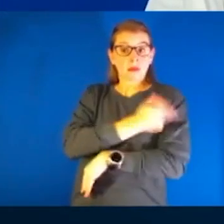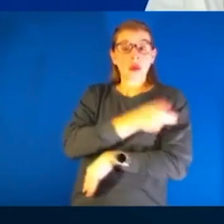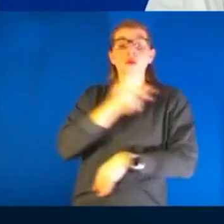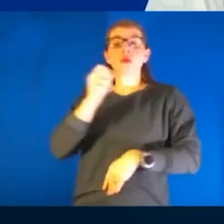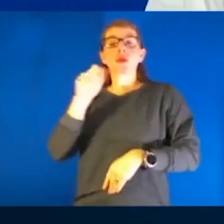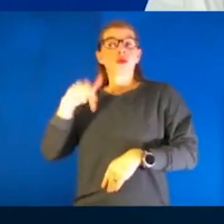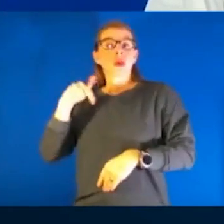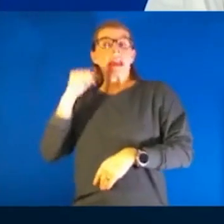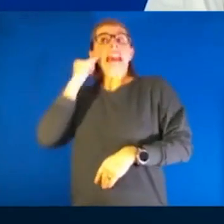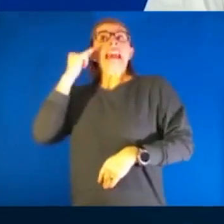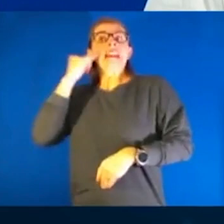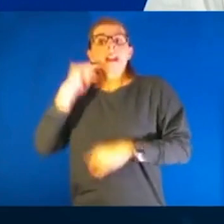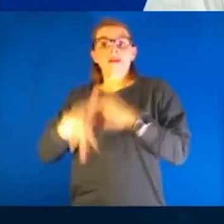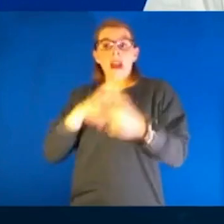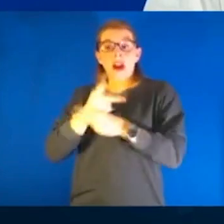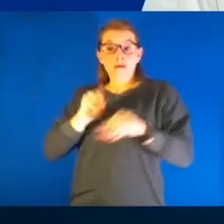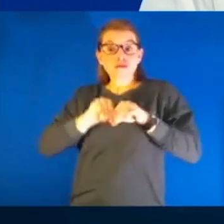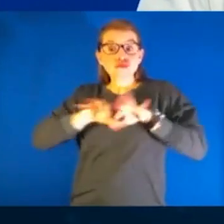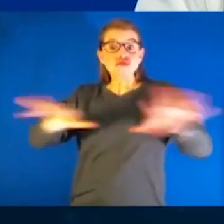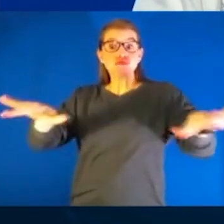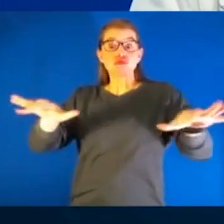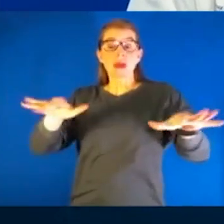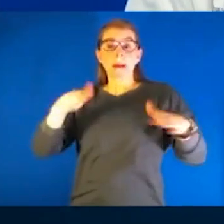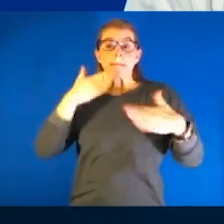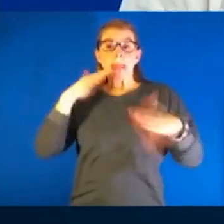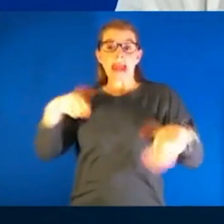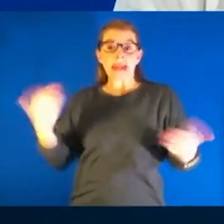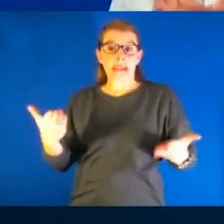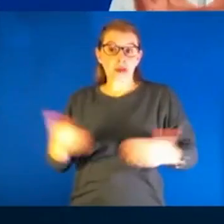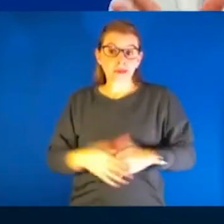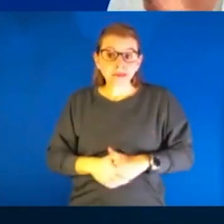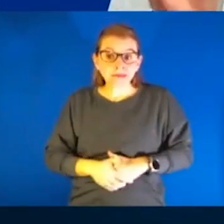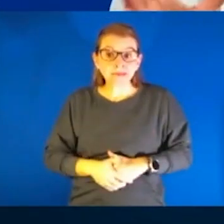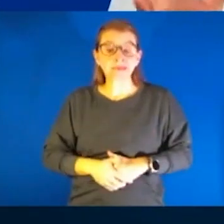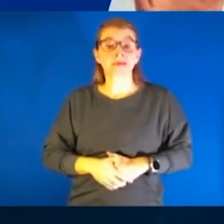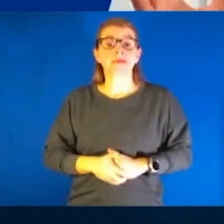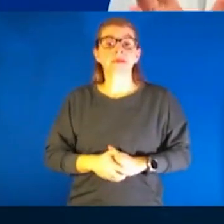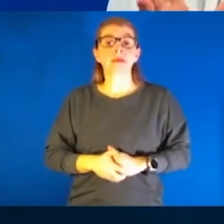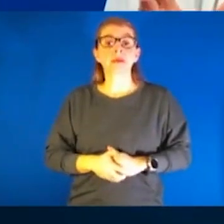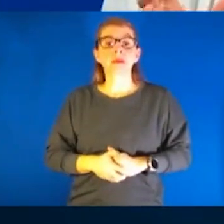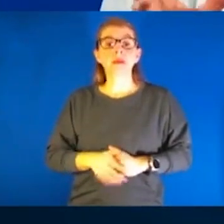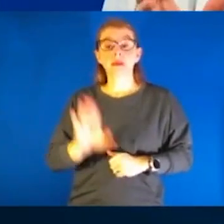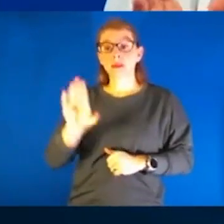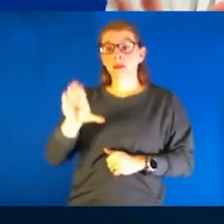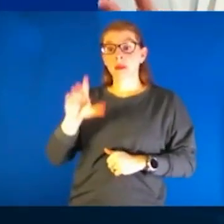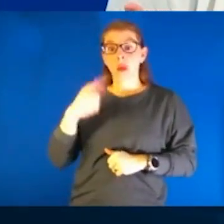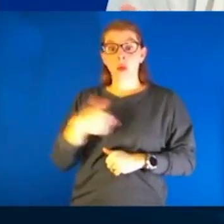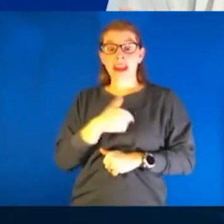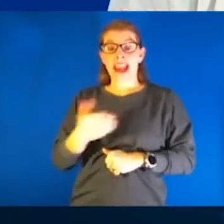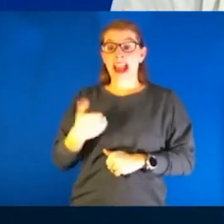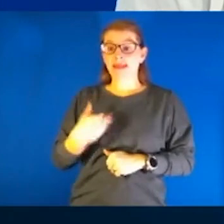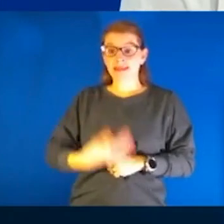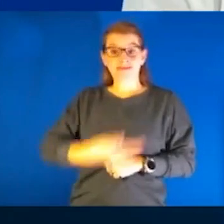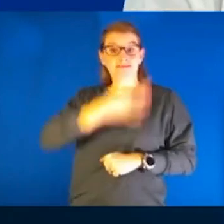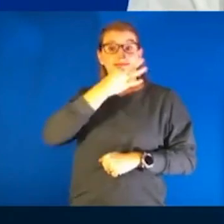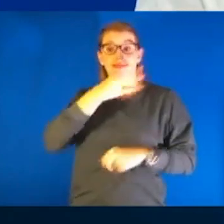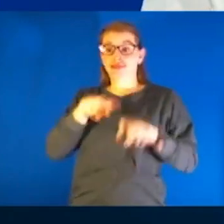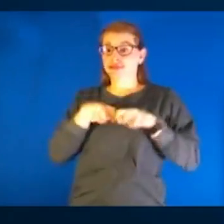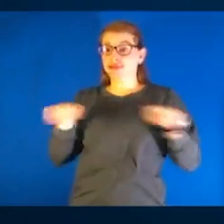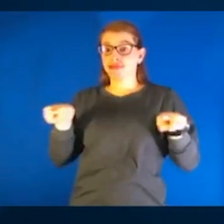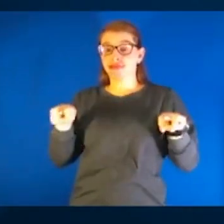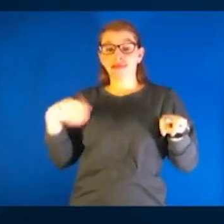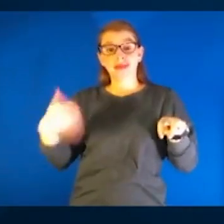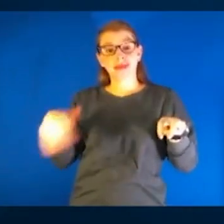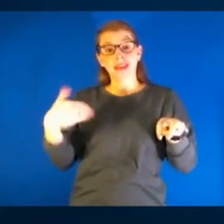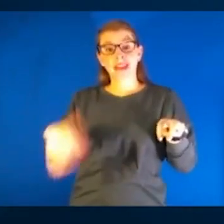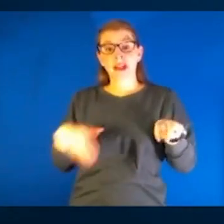variant become widespread here? The good news, John, is we have like the master panel here. This is like the best possible day to have all these people